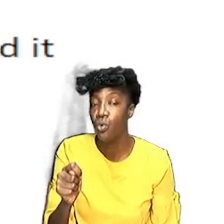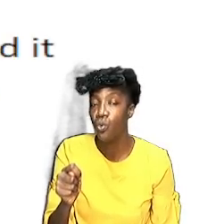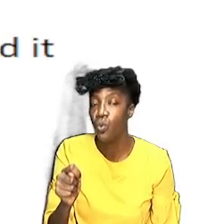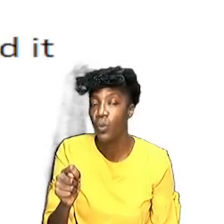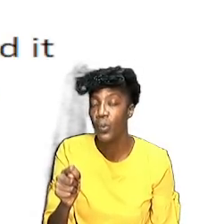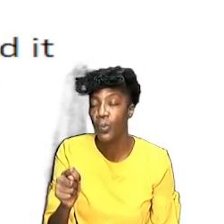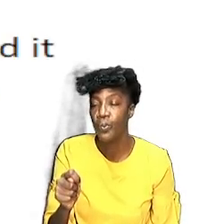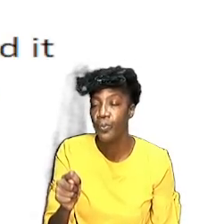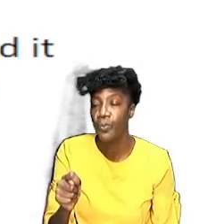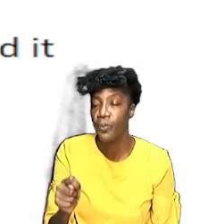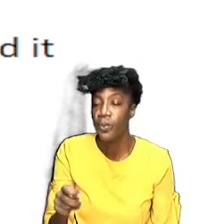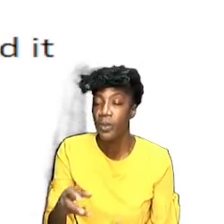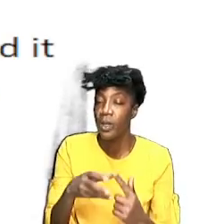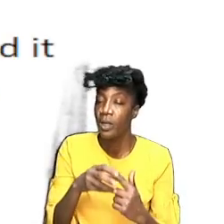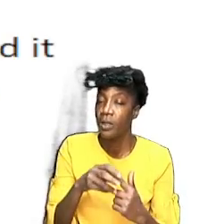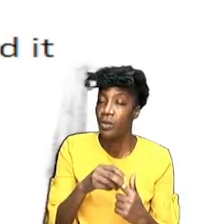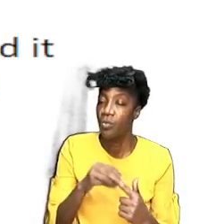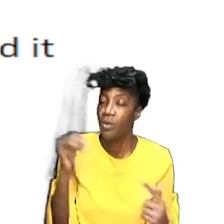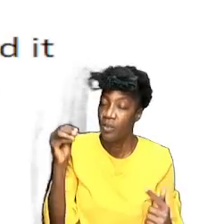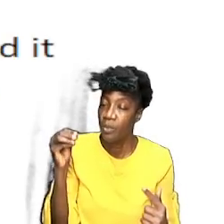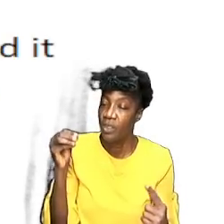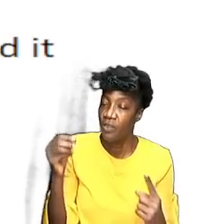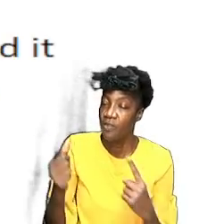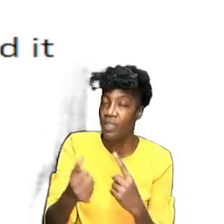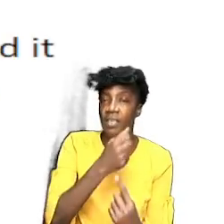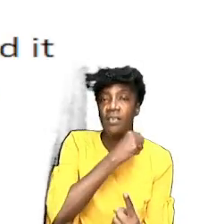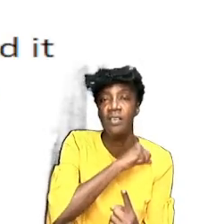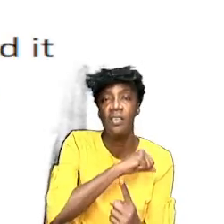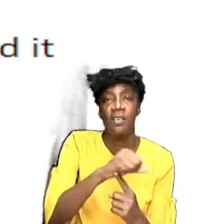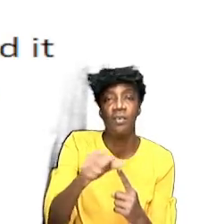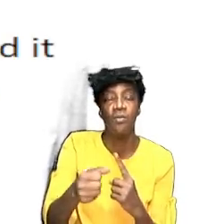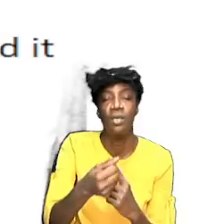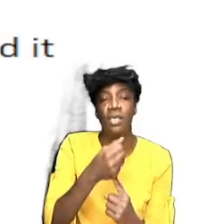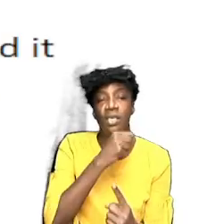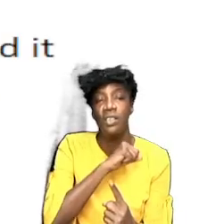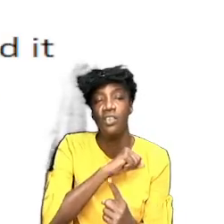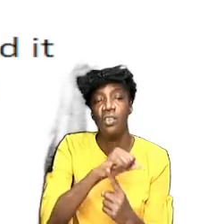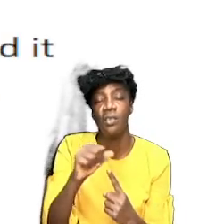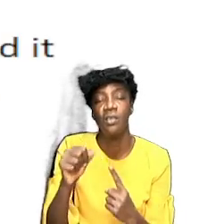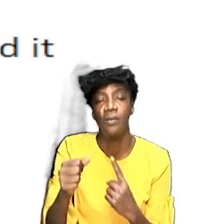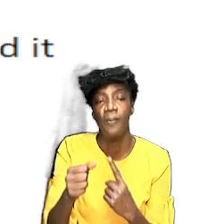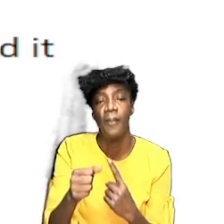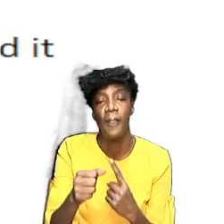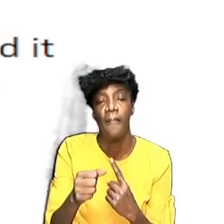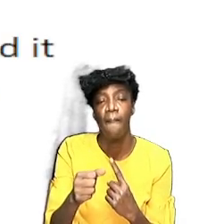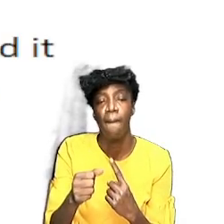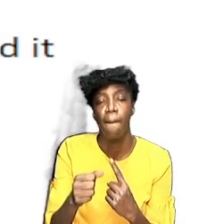applies to a specific situation. Now, let me explain that, what I mean.